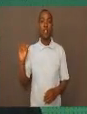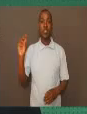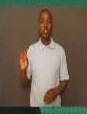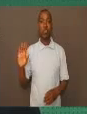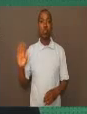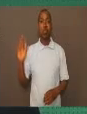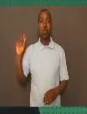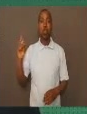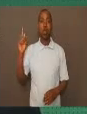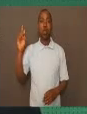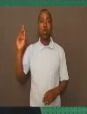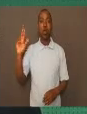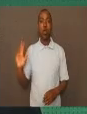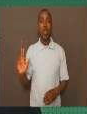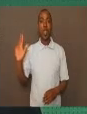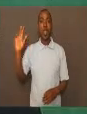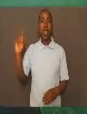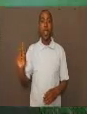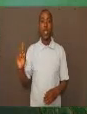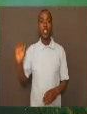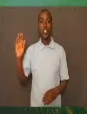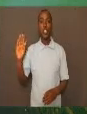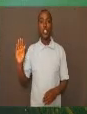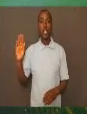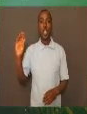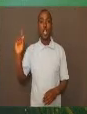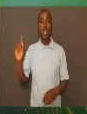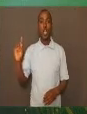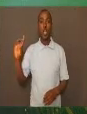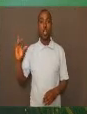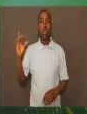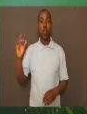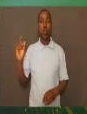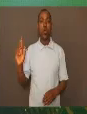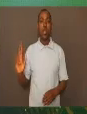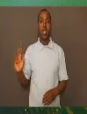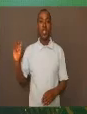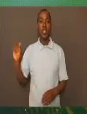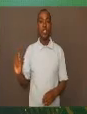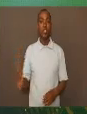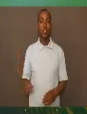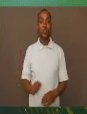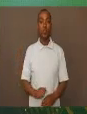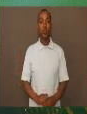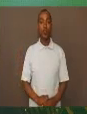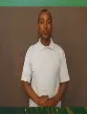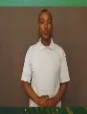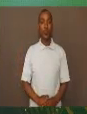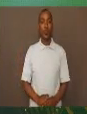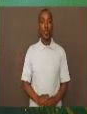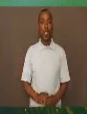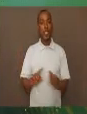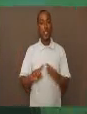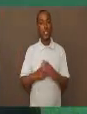gonorrhea, and chancroids. We have a lot to cover today, students, so let